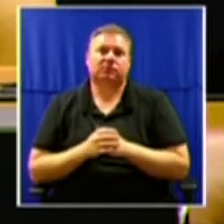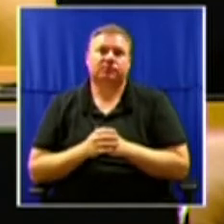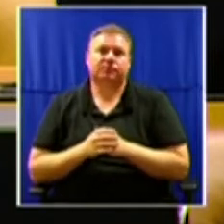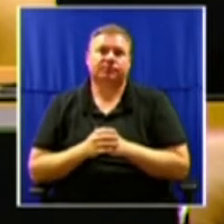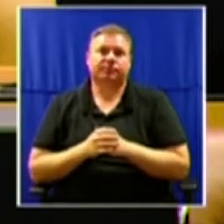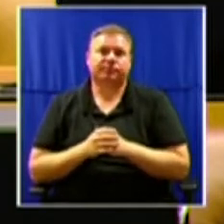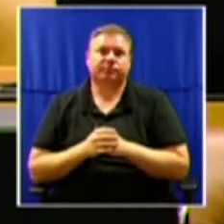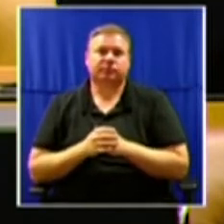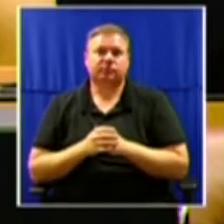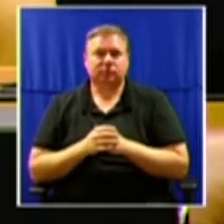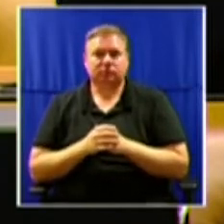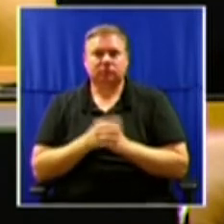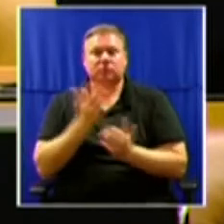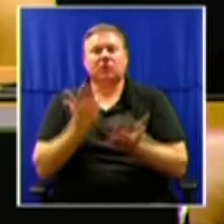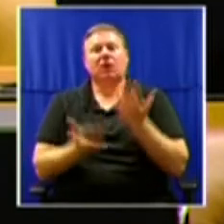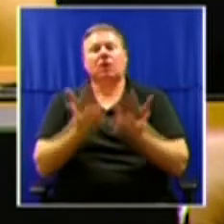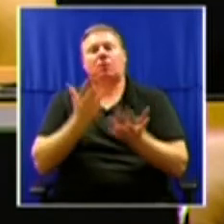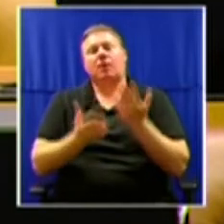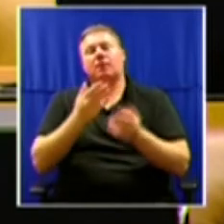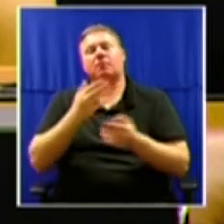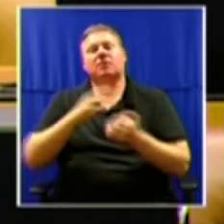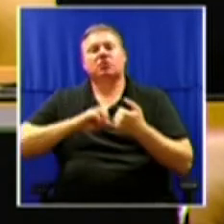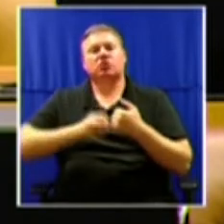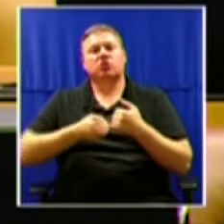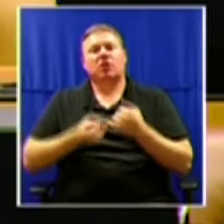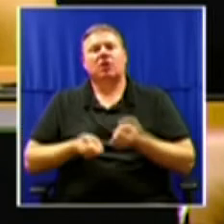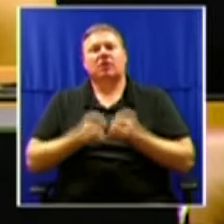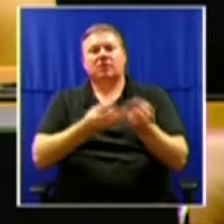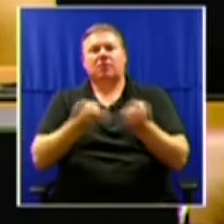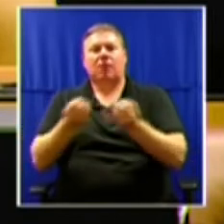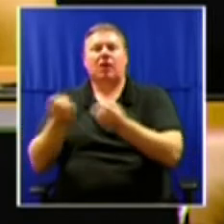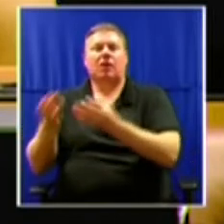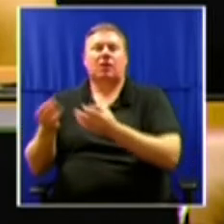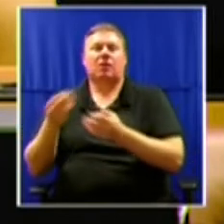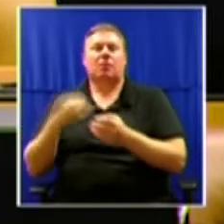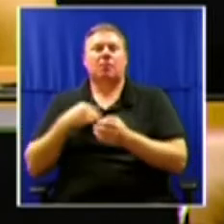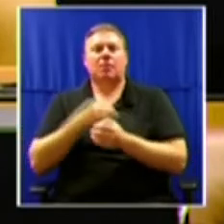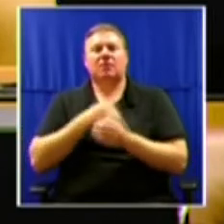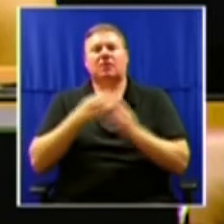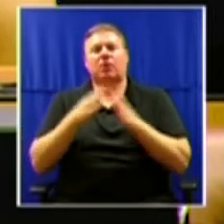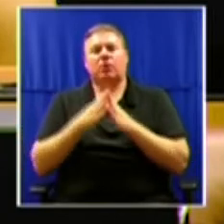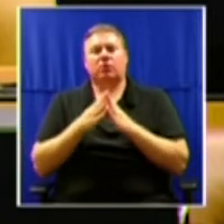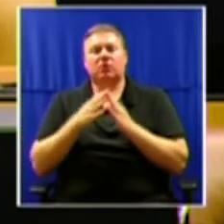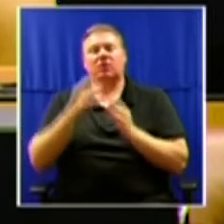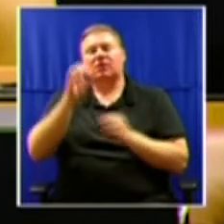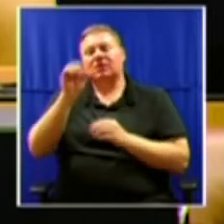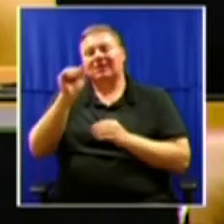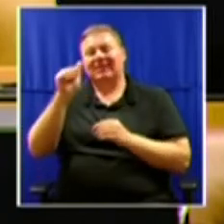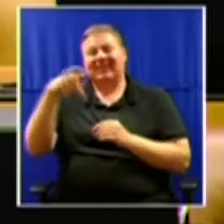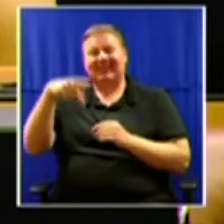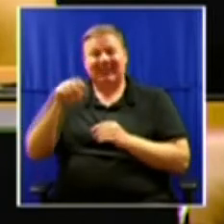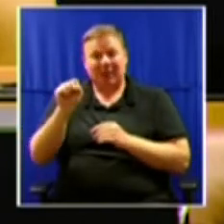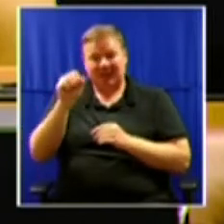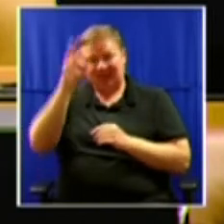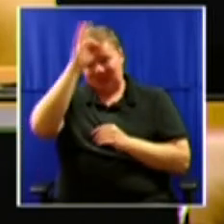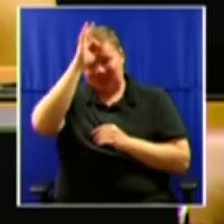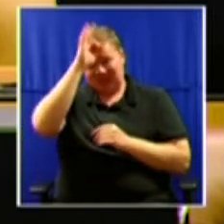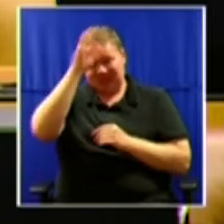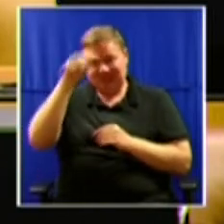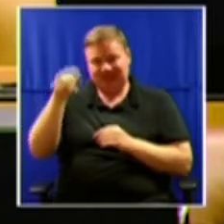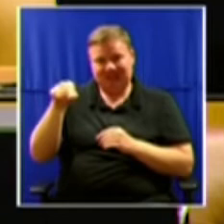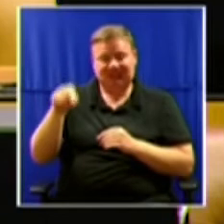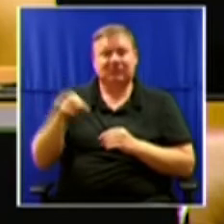maybe we will try to supply that in the members of this House. The South African Police has given the